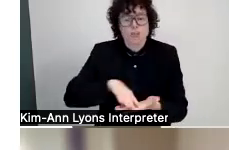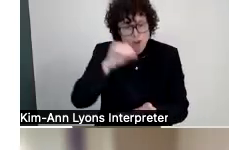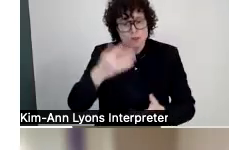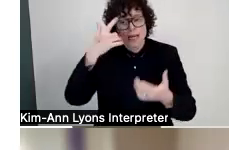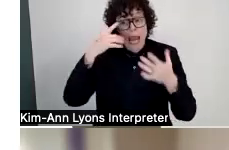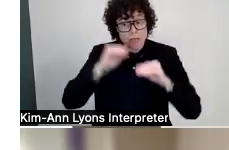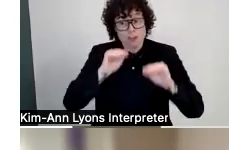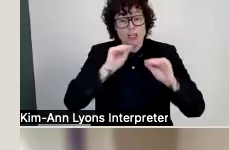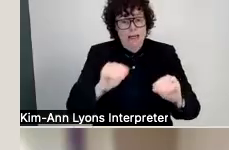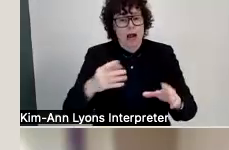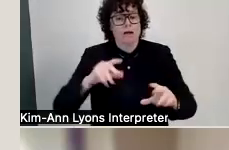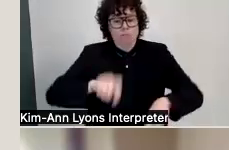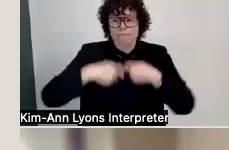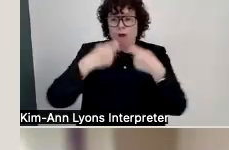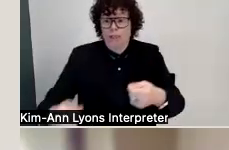provided.